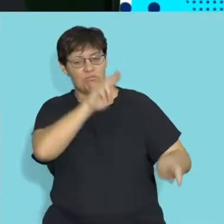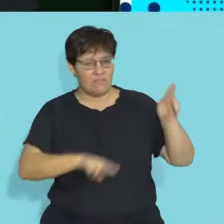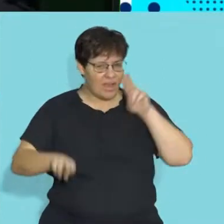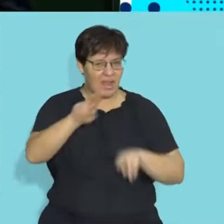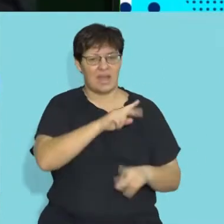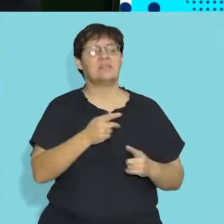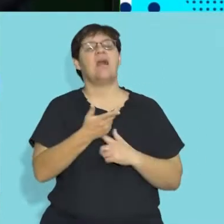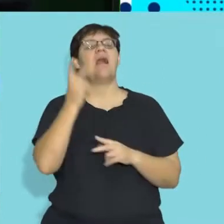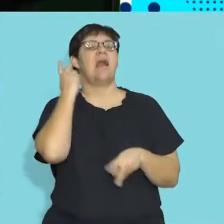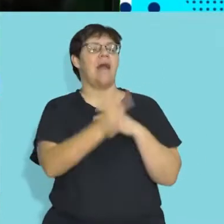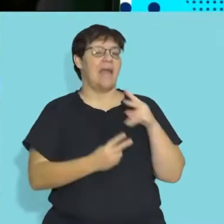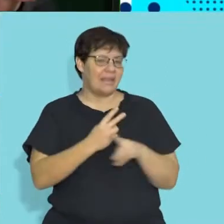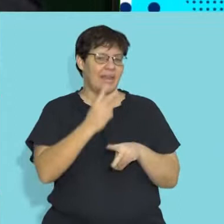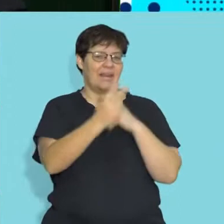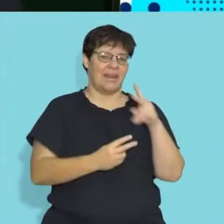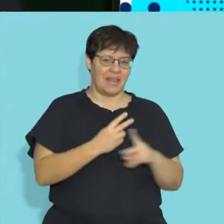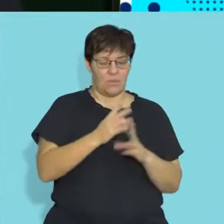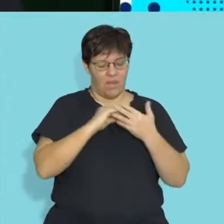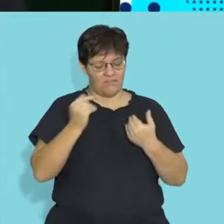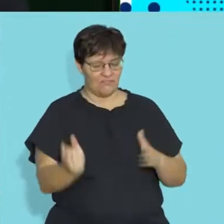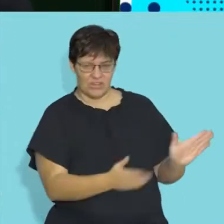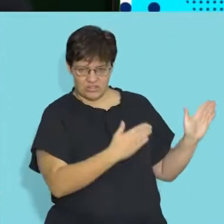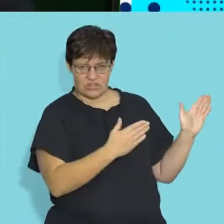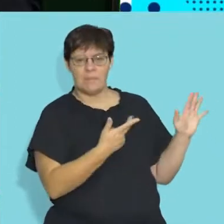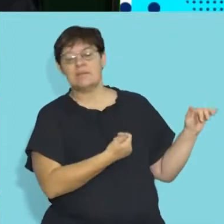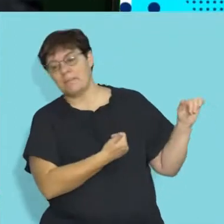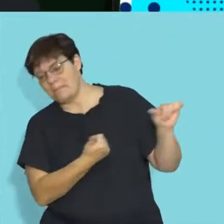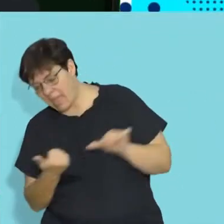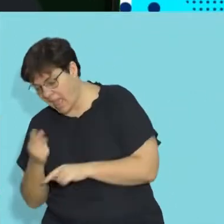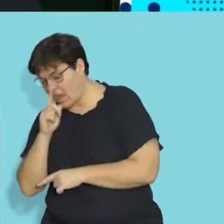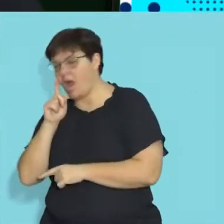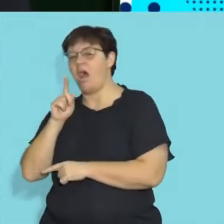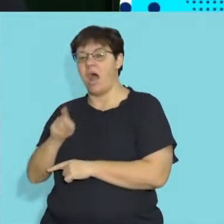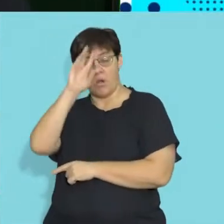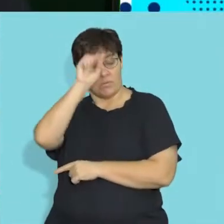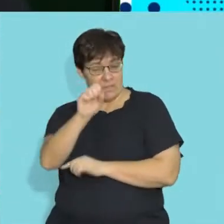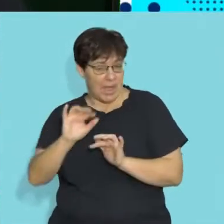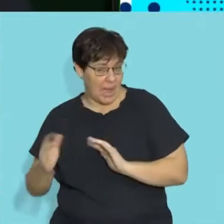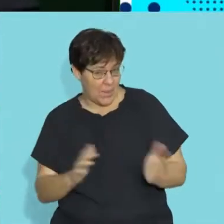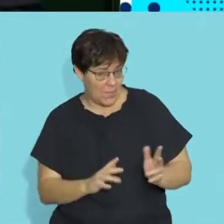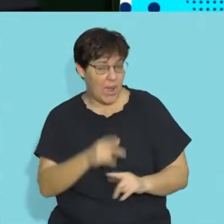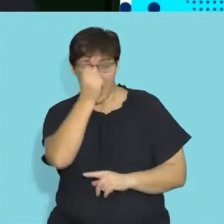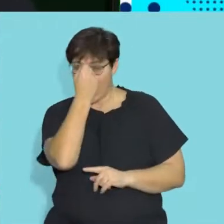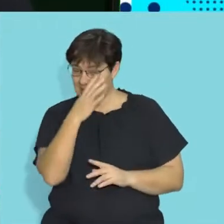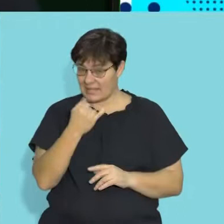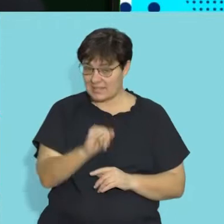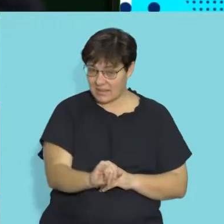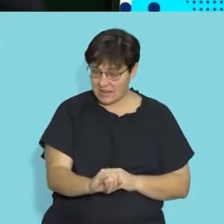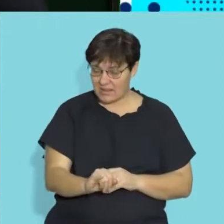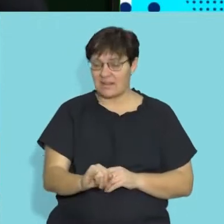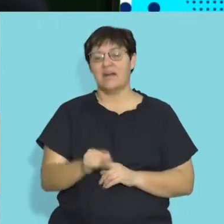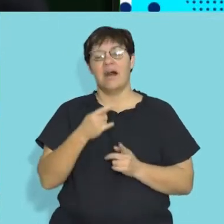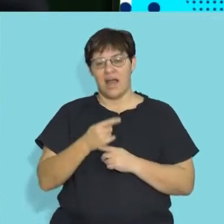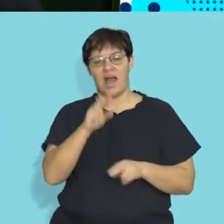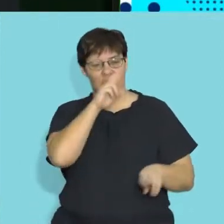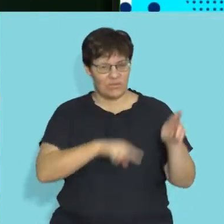especially because once we've done certain sections, to go back and see, do we remember, do we understand, and therefore